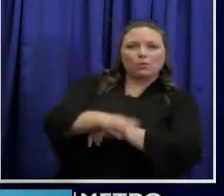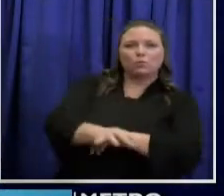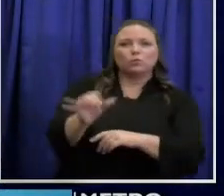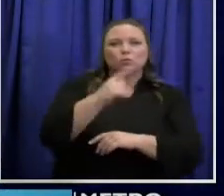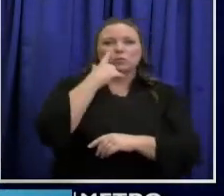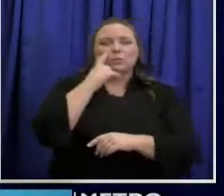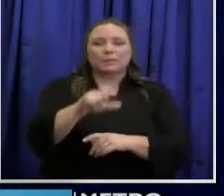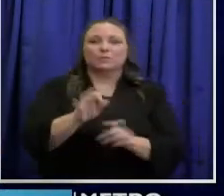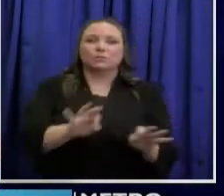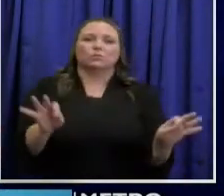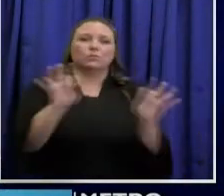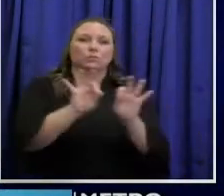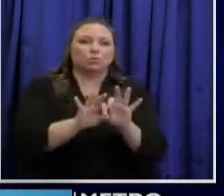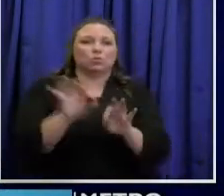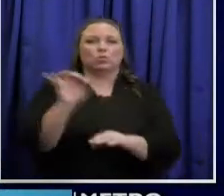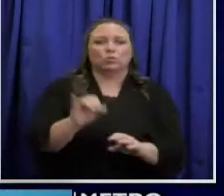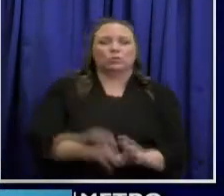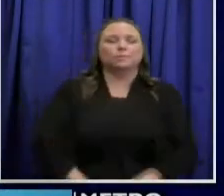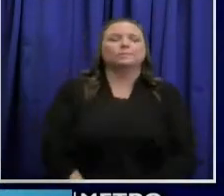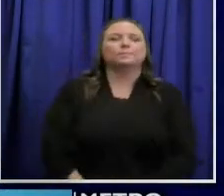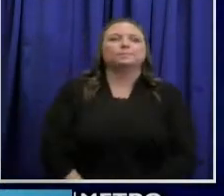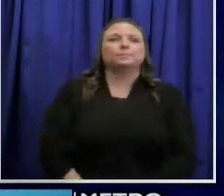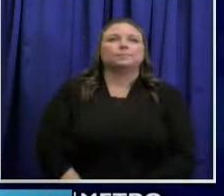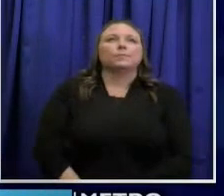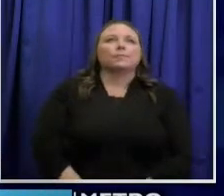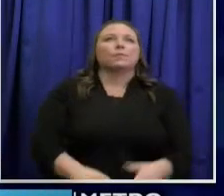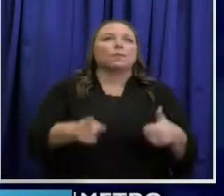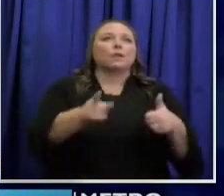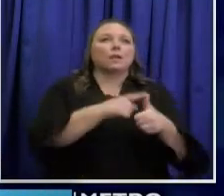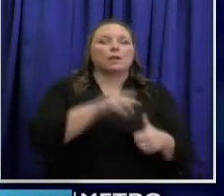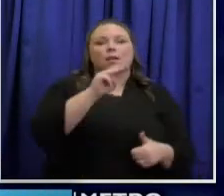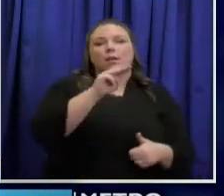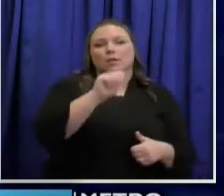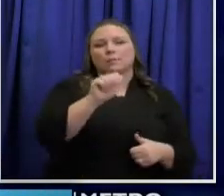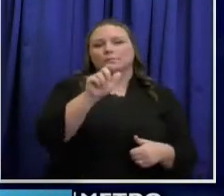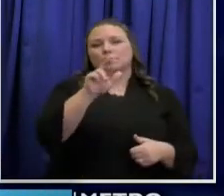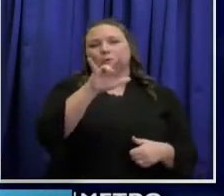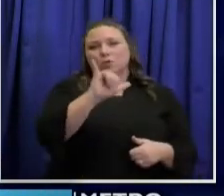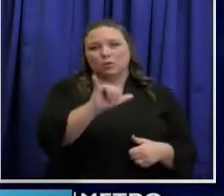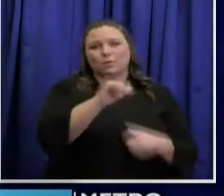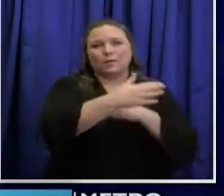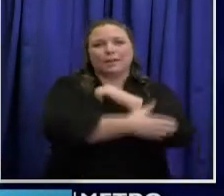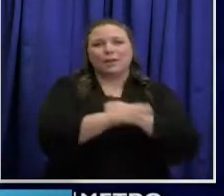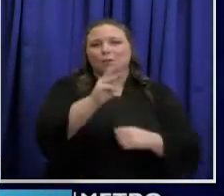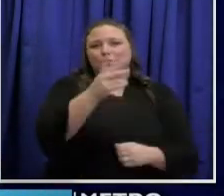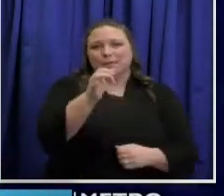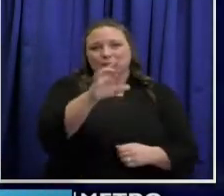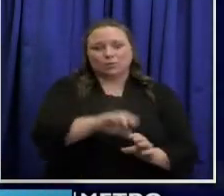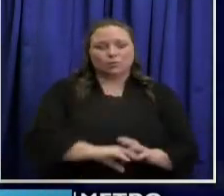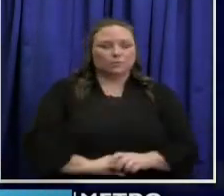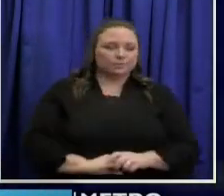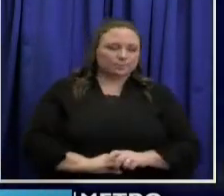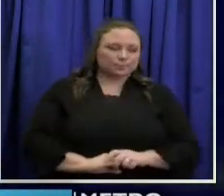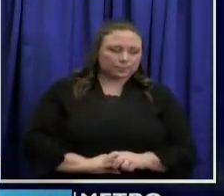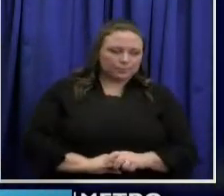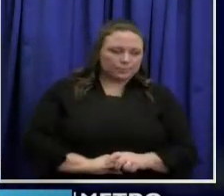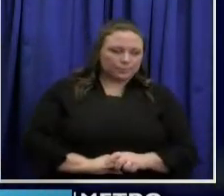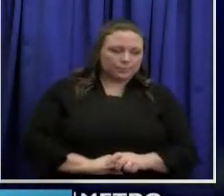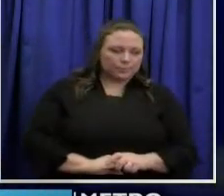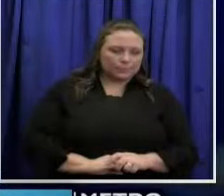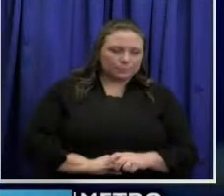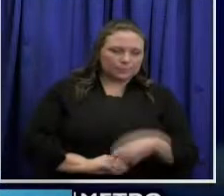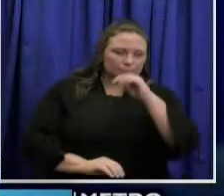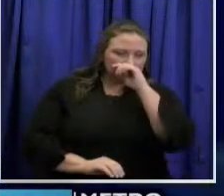be a real question. The first question on the Murray County mayor is the